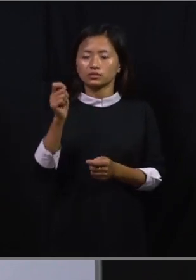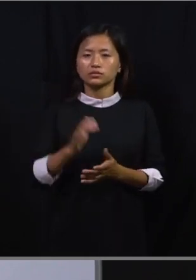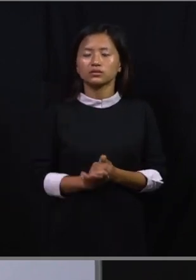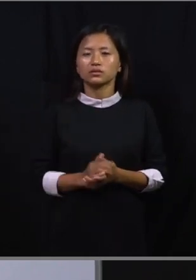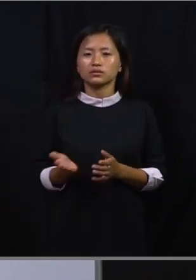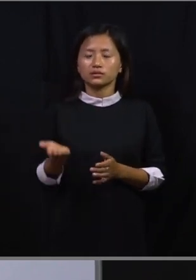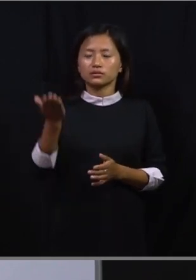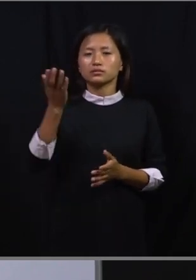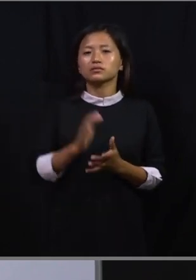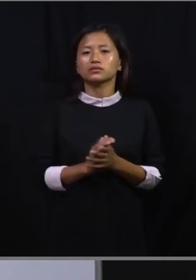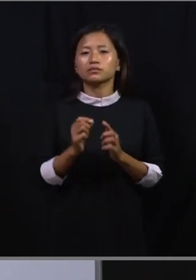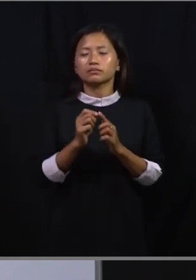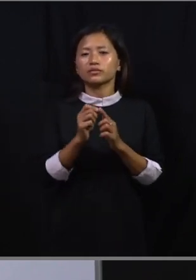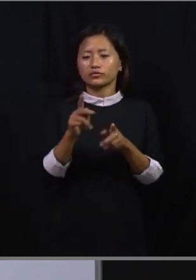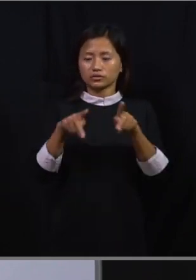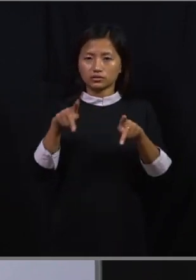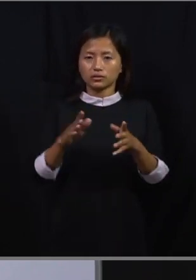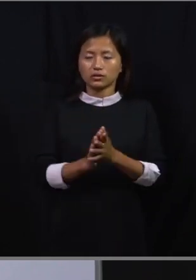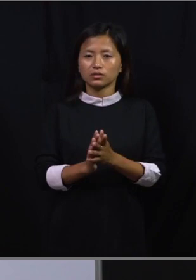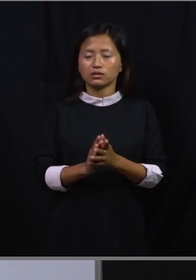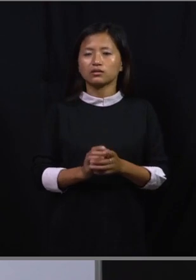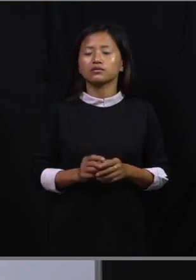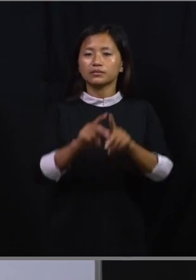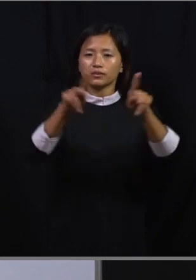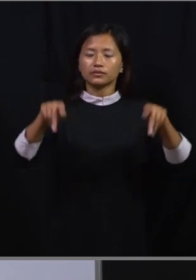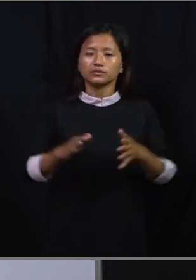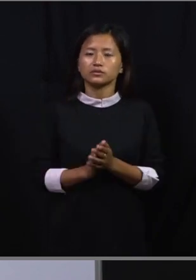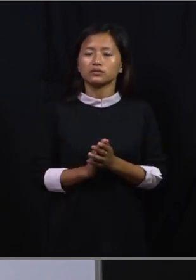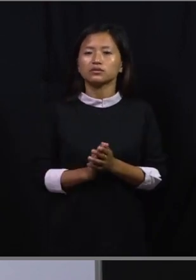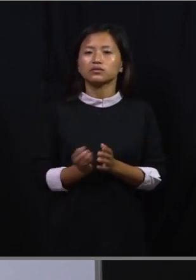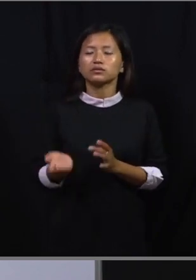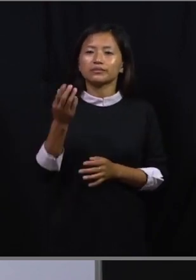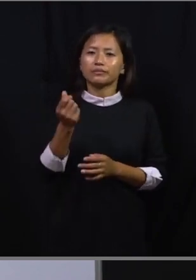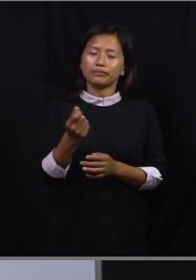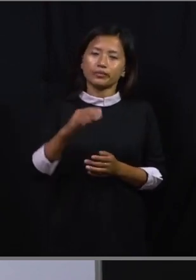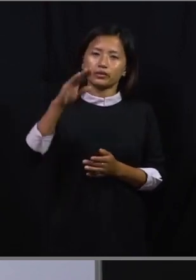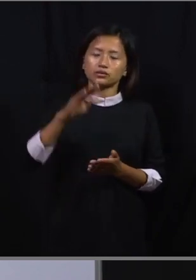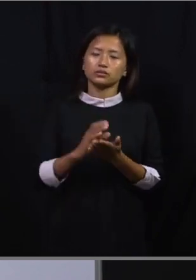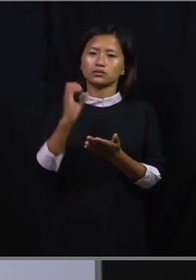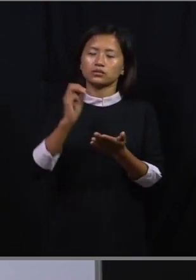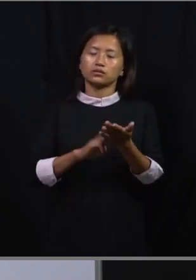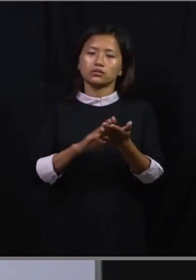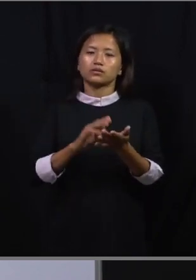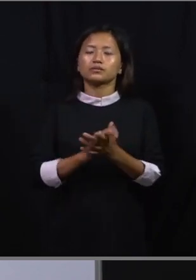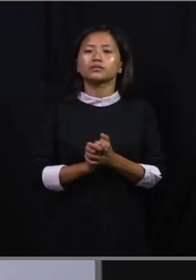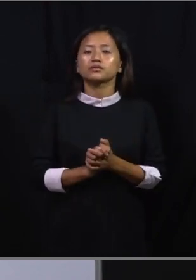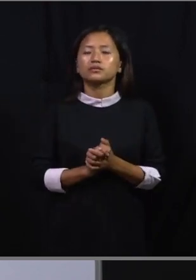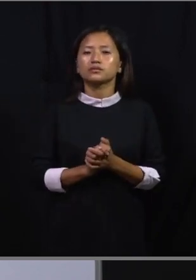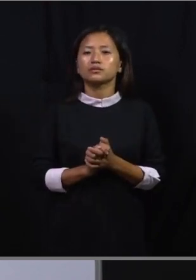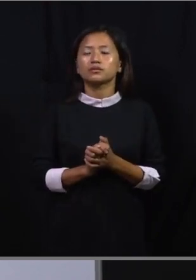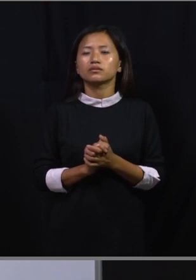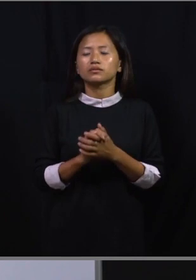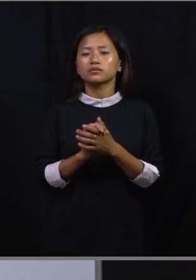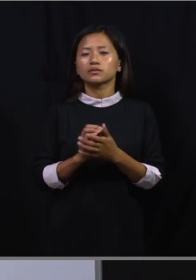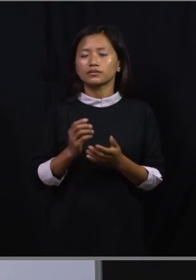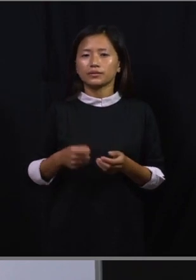there increased poverty, and inflation here means increase in price commodity and the value. The